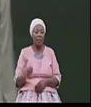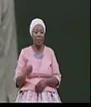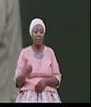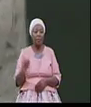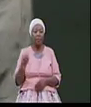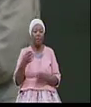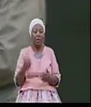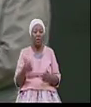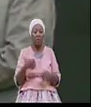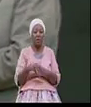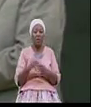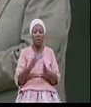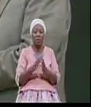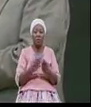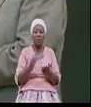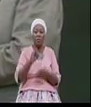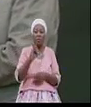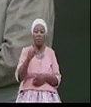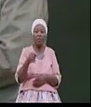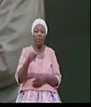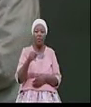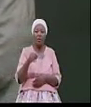in